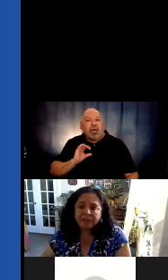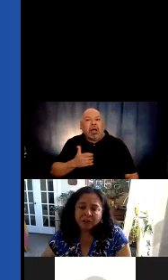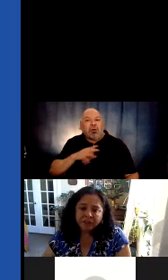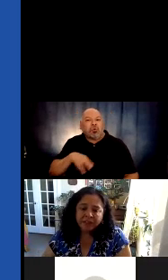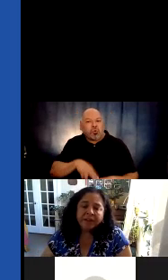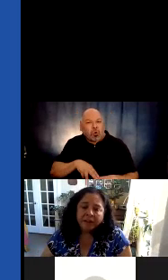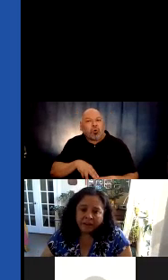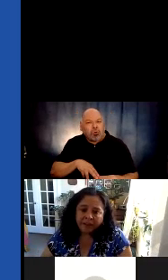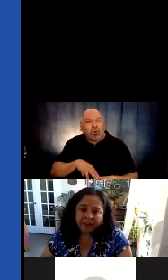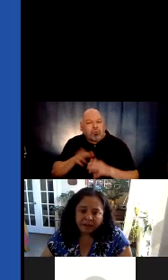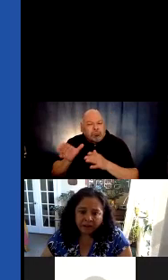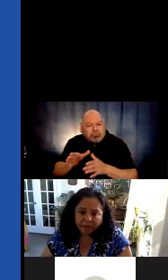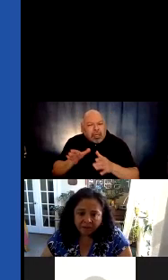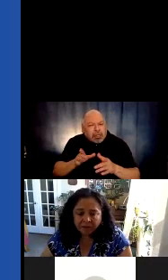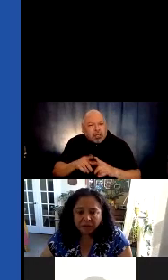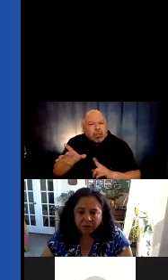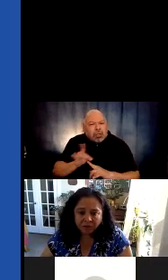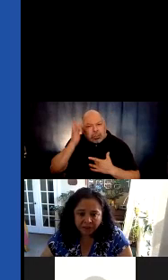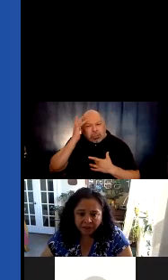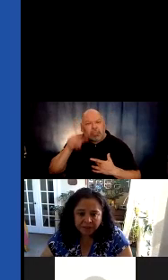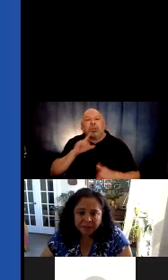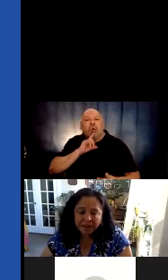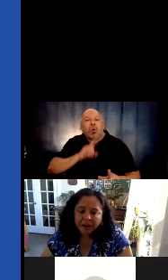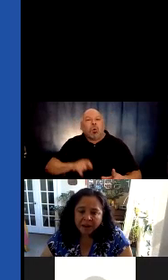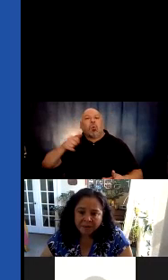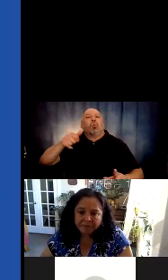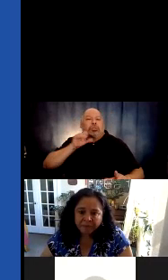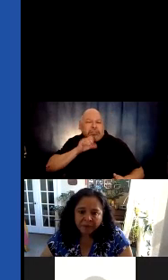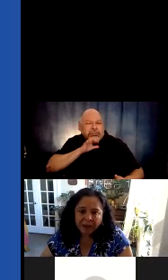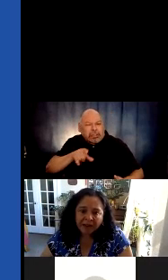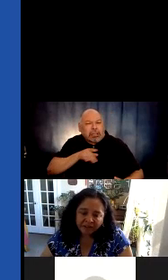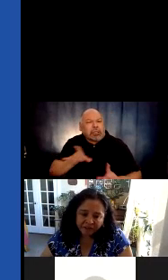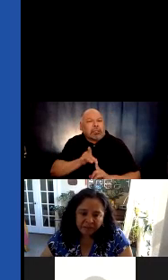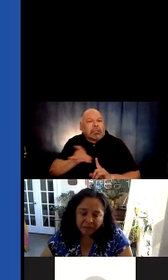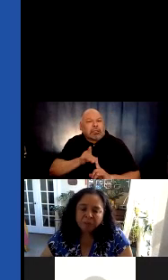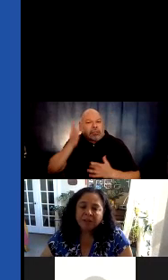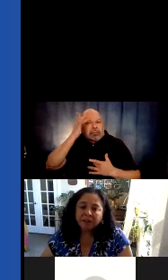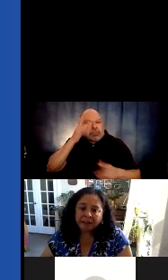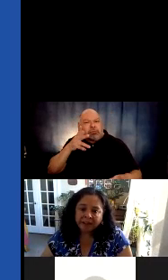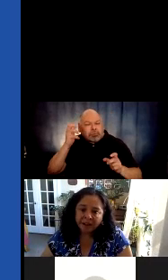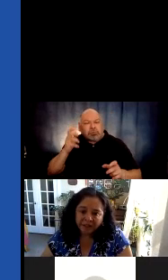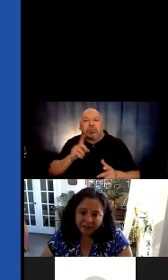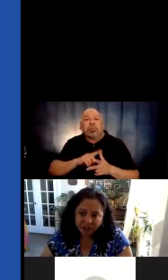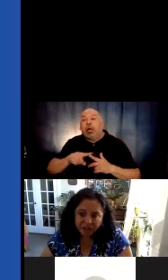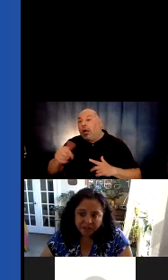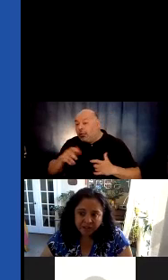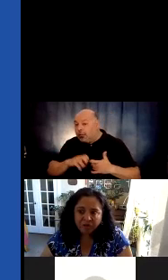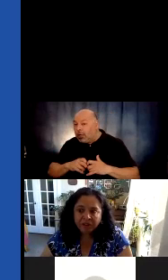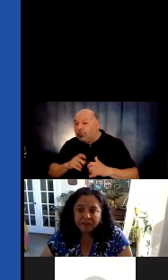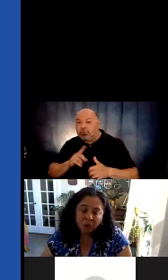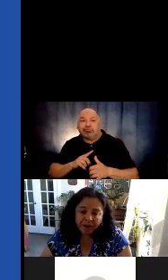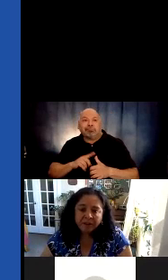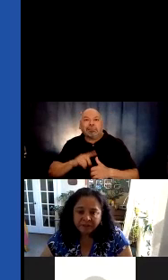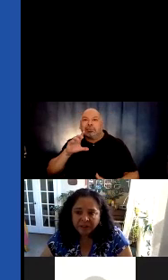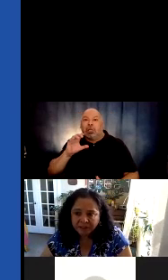pattern for COVID, in that they are among older adults. They have multiple underlying health conditions. COVID